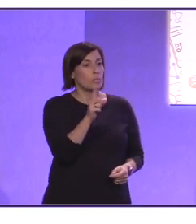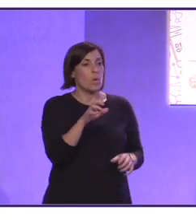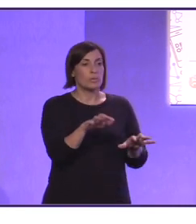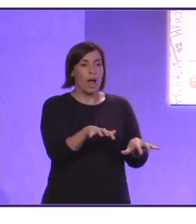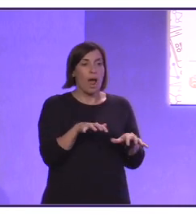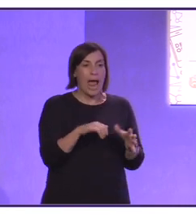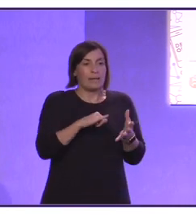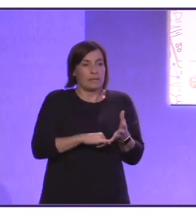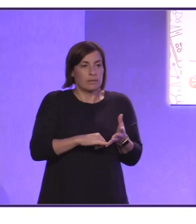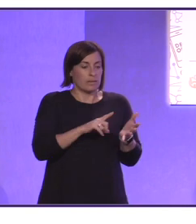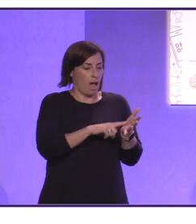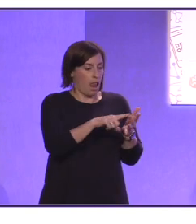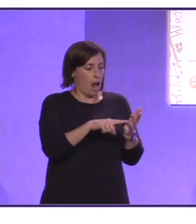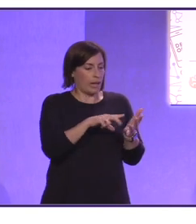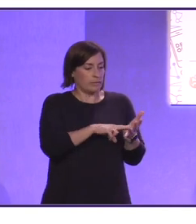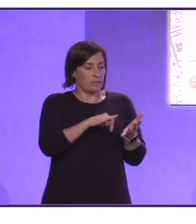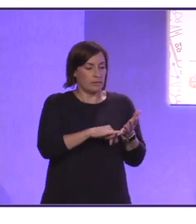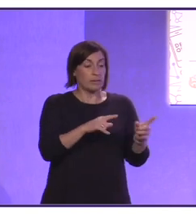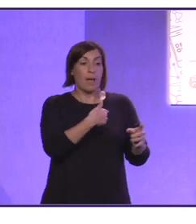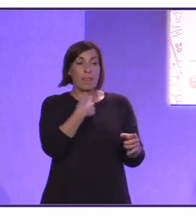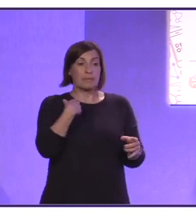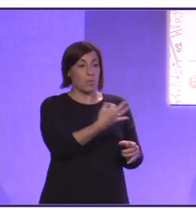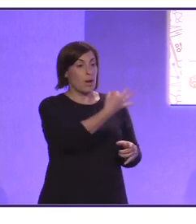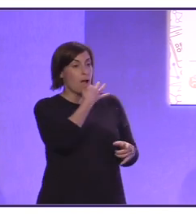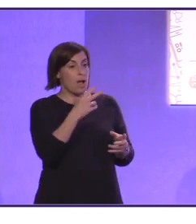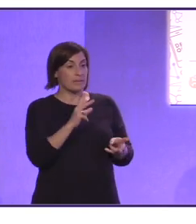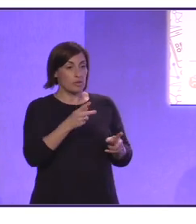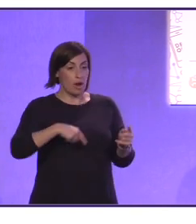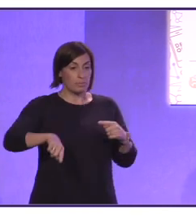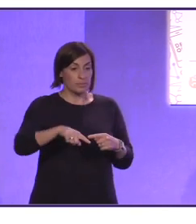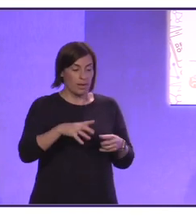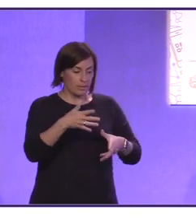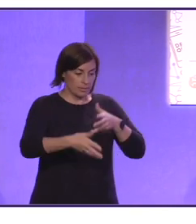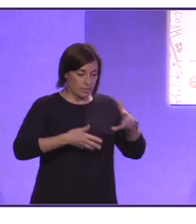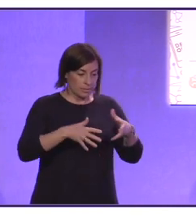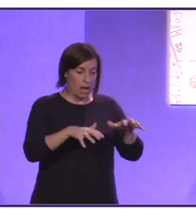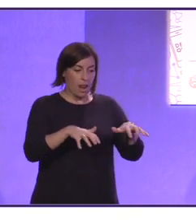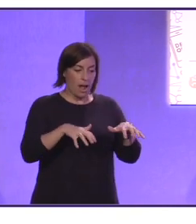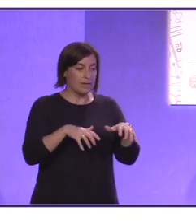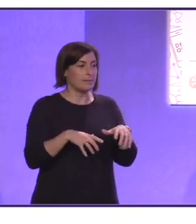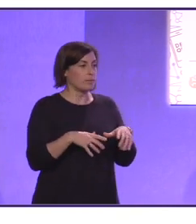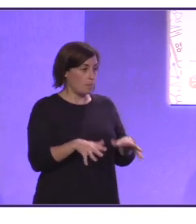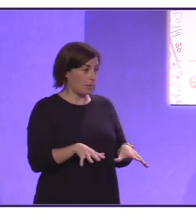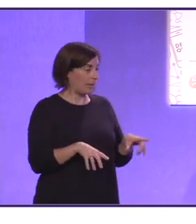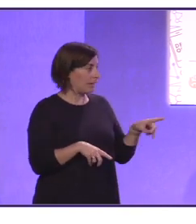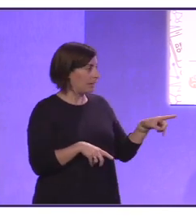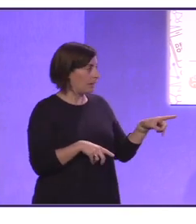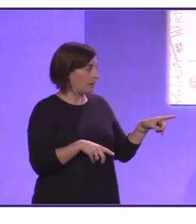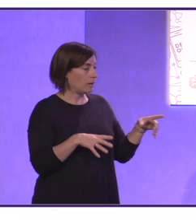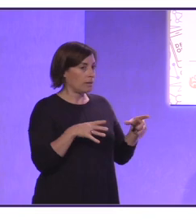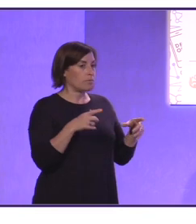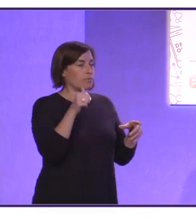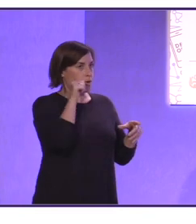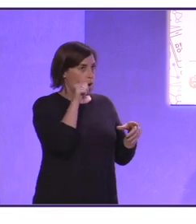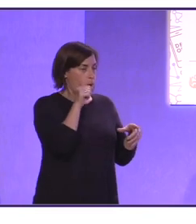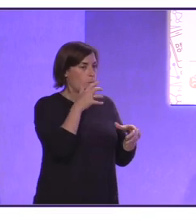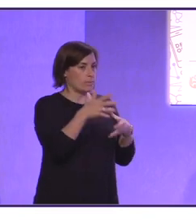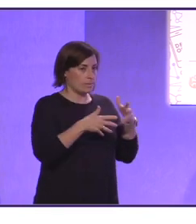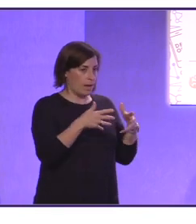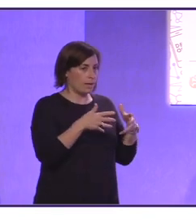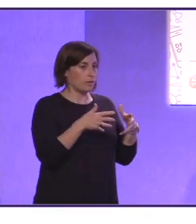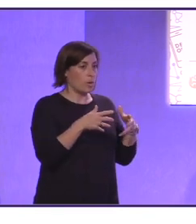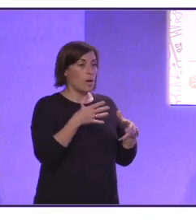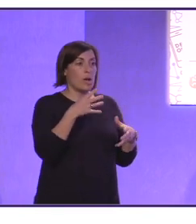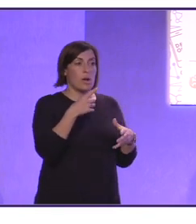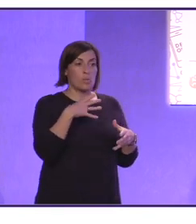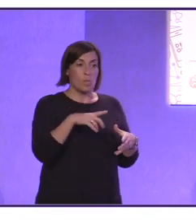learned the sign for lions this morning because we wanted to make sure this was inclusive too. And so what I'm gonna ask you to do is